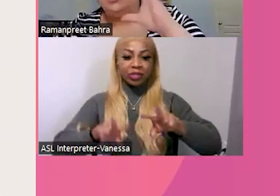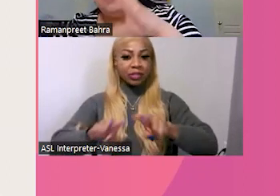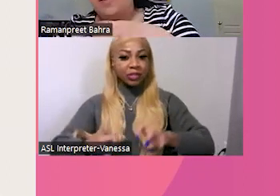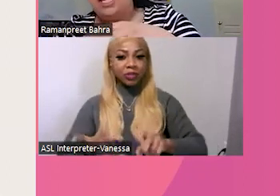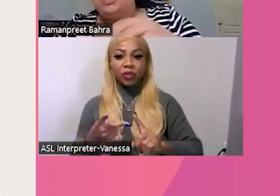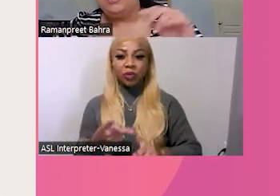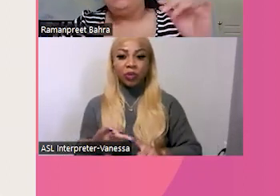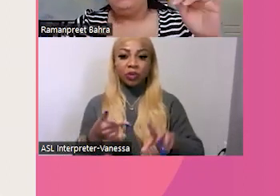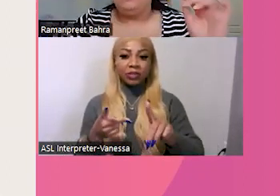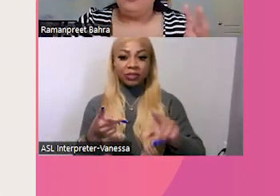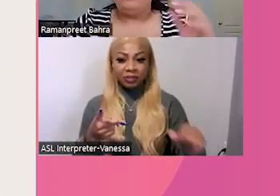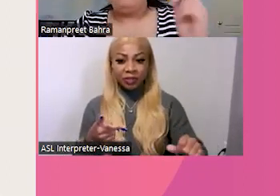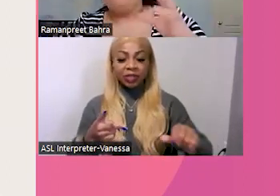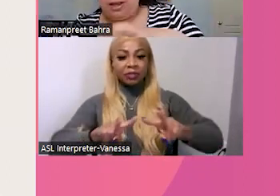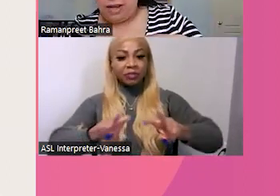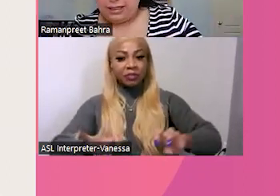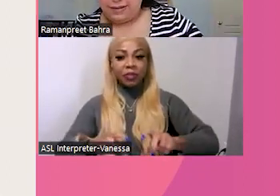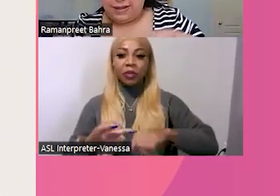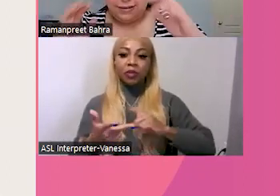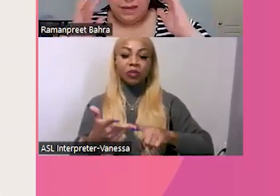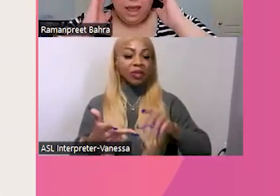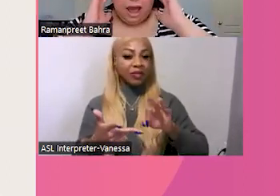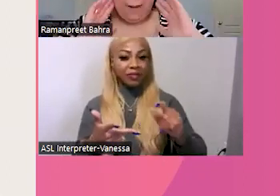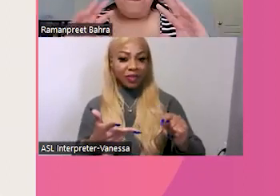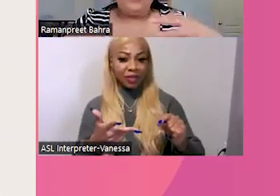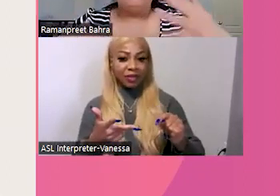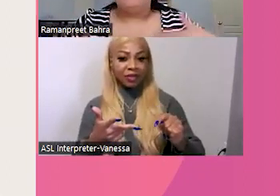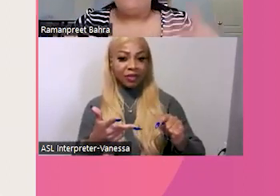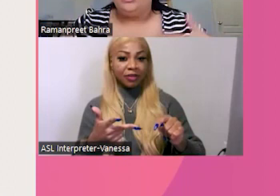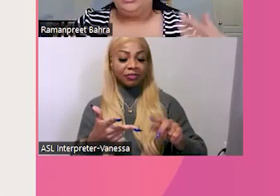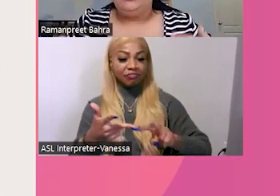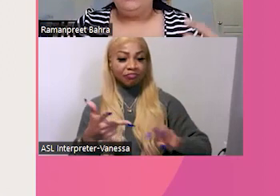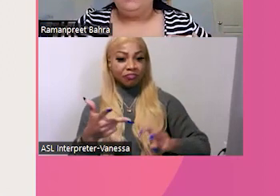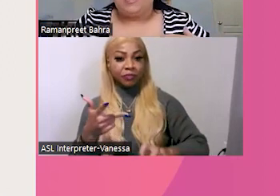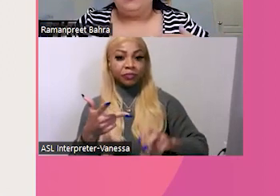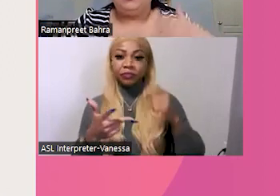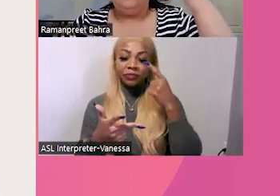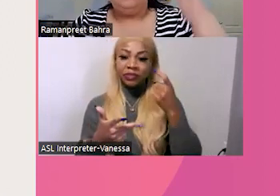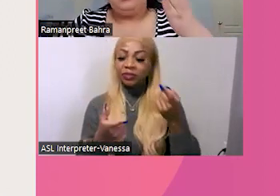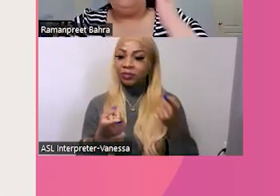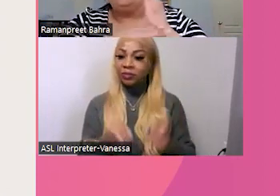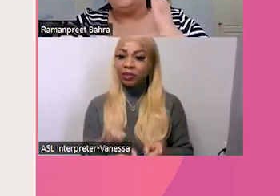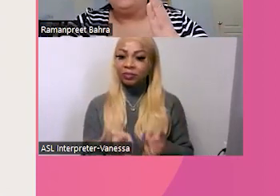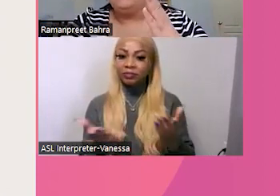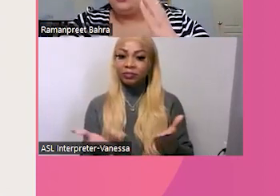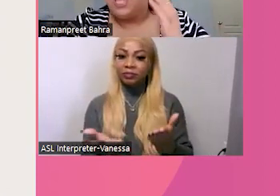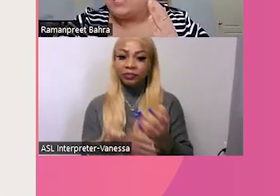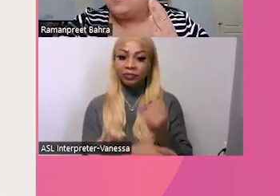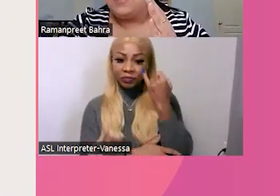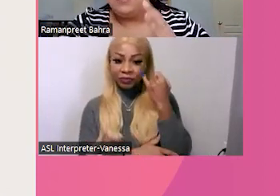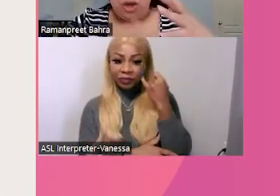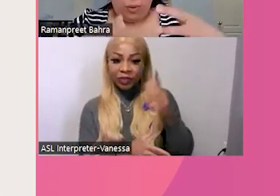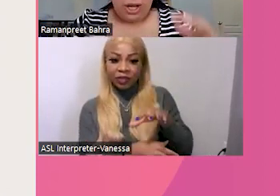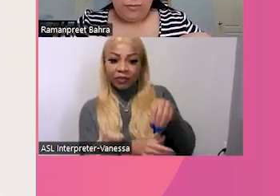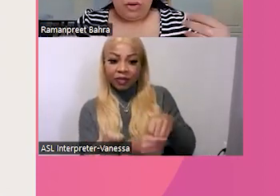a disability analysis or a fat analysis. Because what's happening here is that like in doing one single